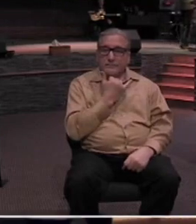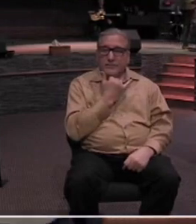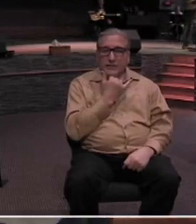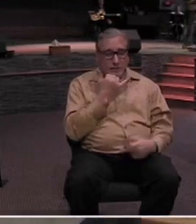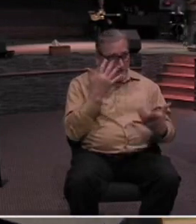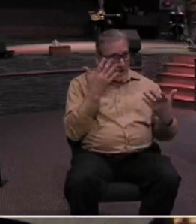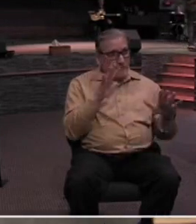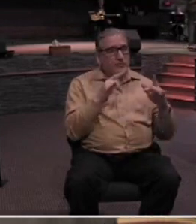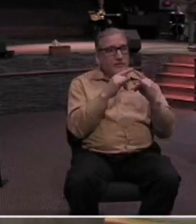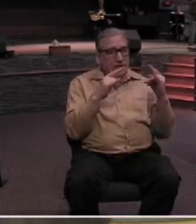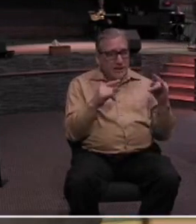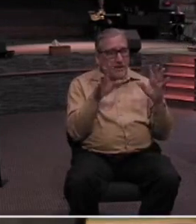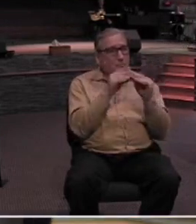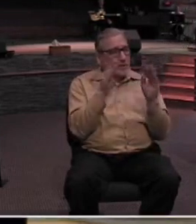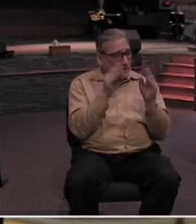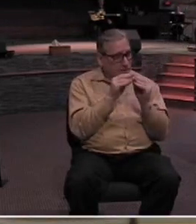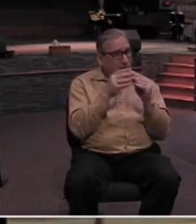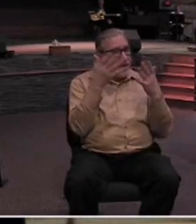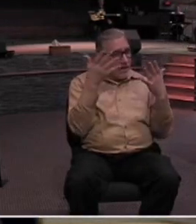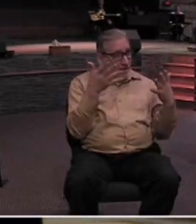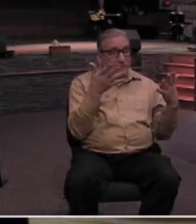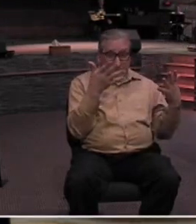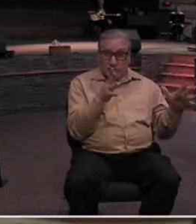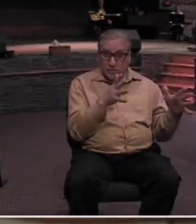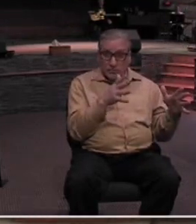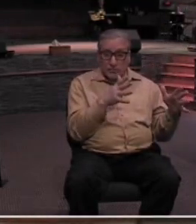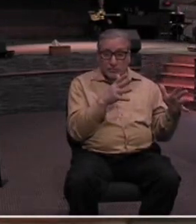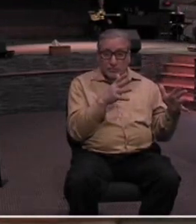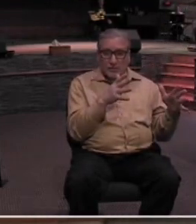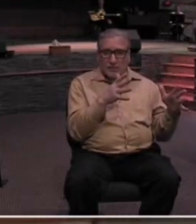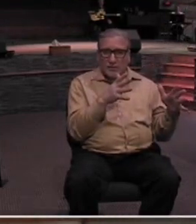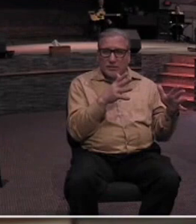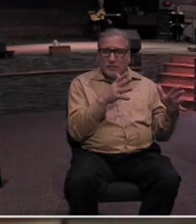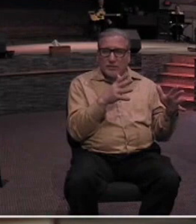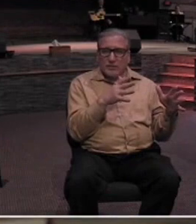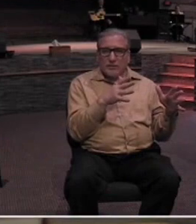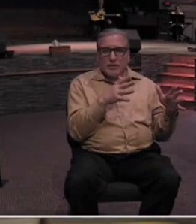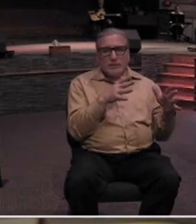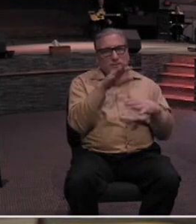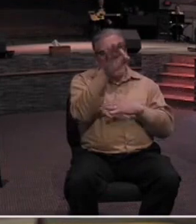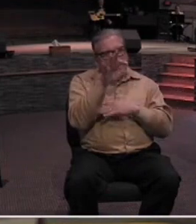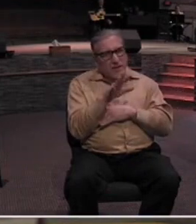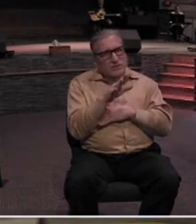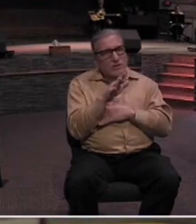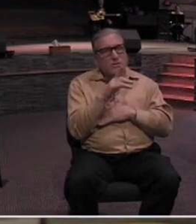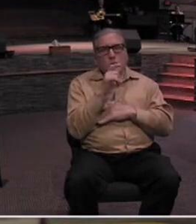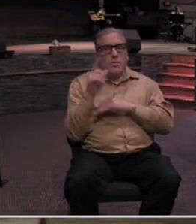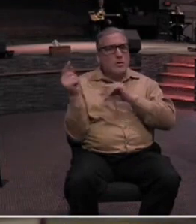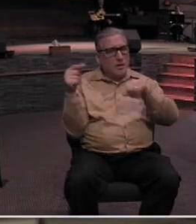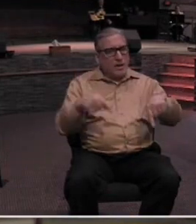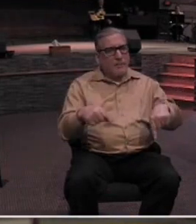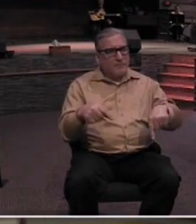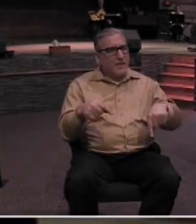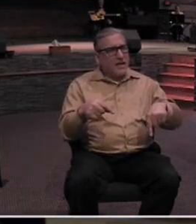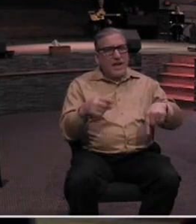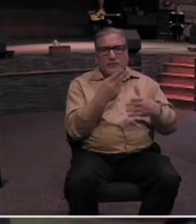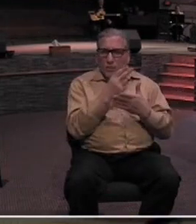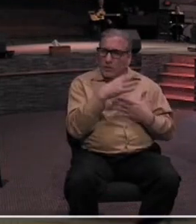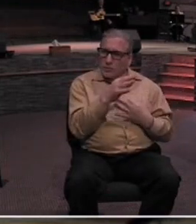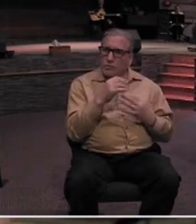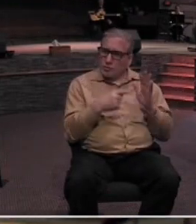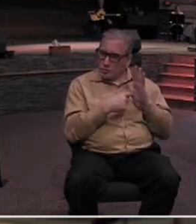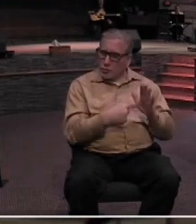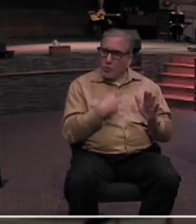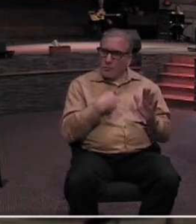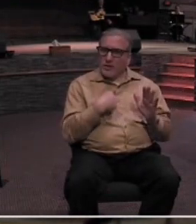After the camp meeting, we had went to camp meeting. After that camp meeting, there was a pastor who had come to that service. And the Holy Ghost revealed to me that